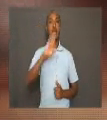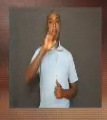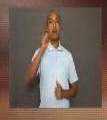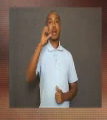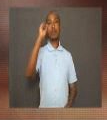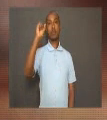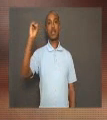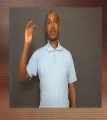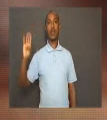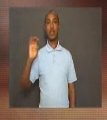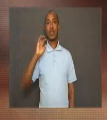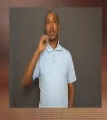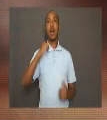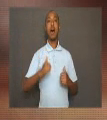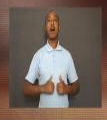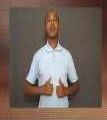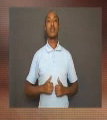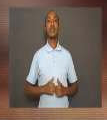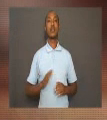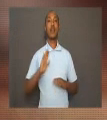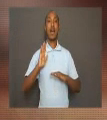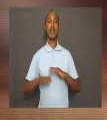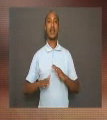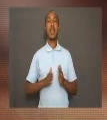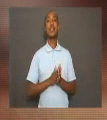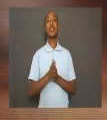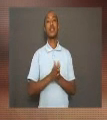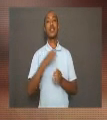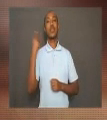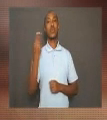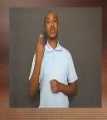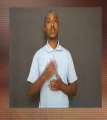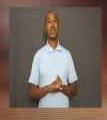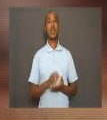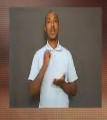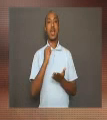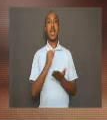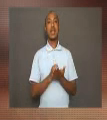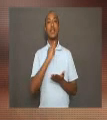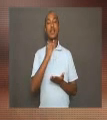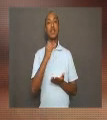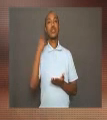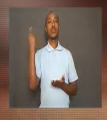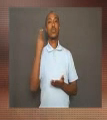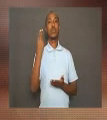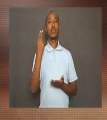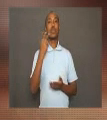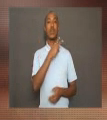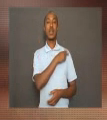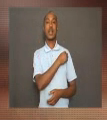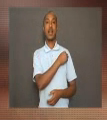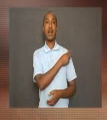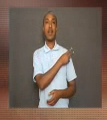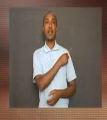Barium sulfate has a rather interesting use. It is often used clinically as